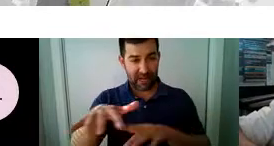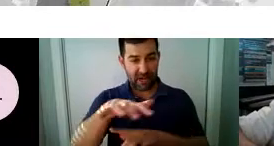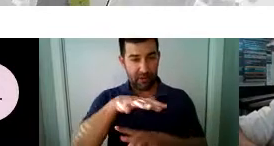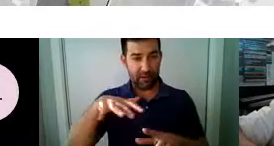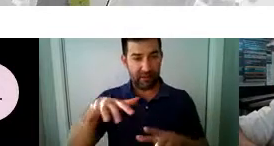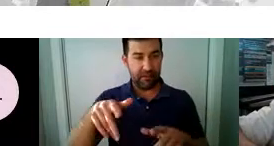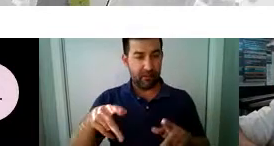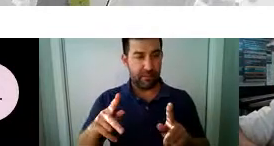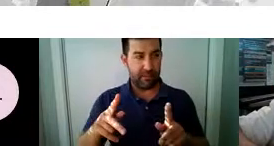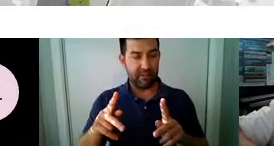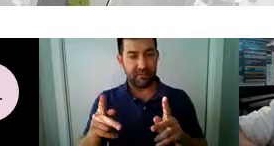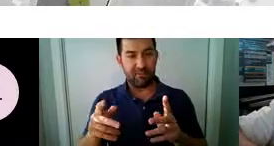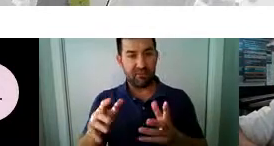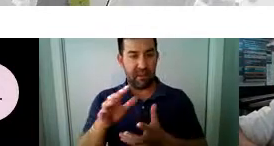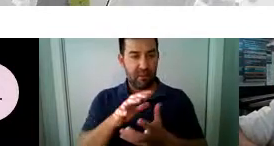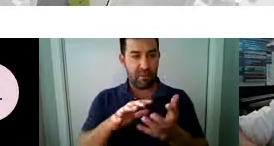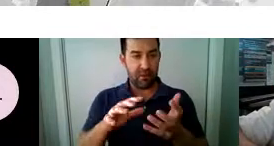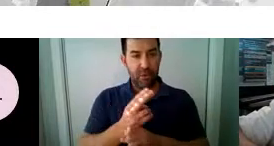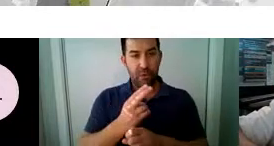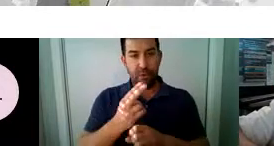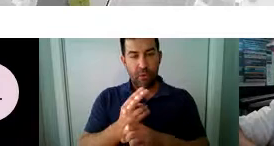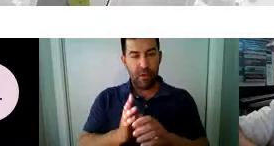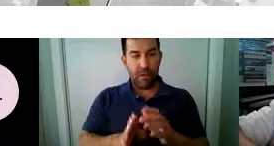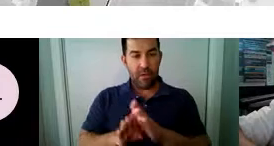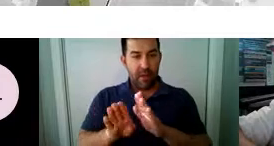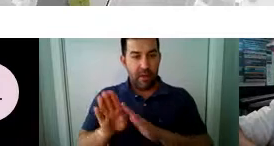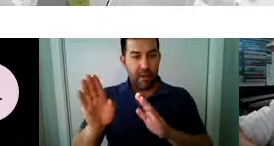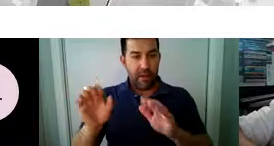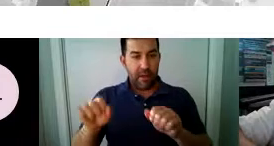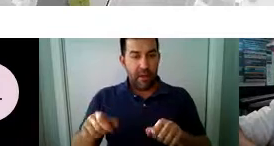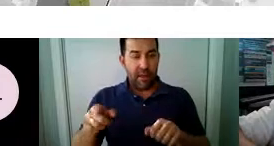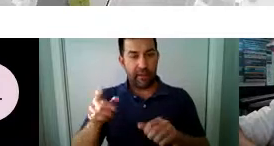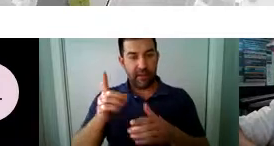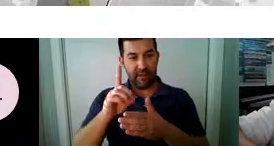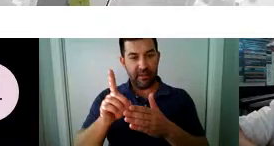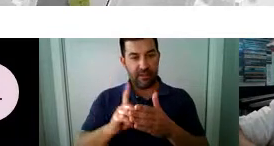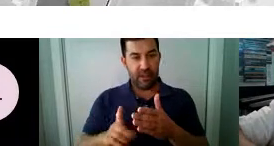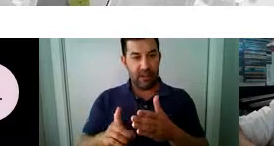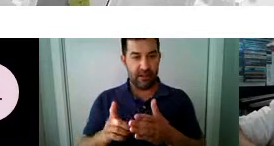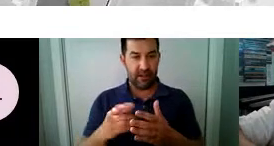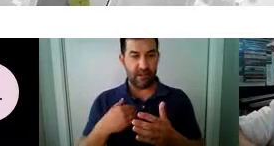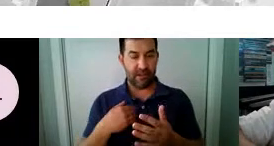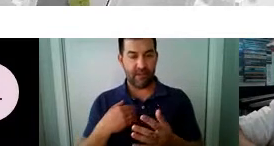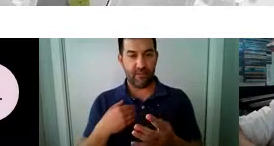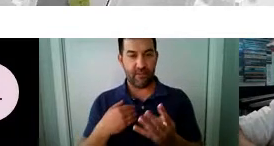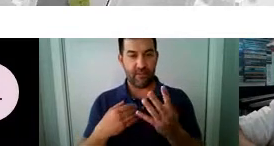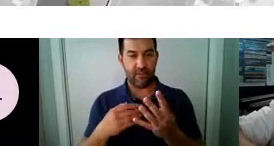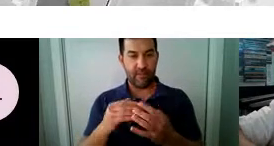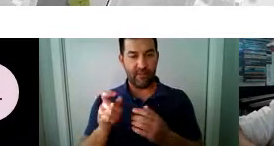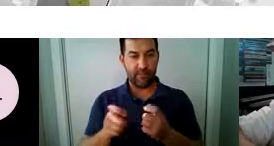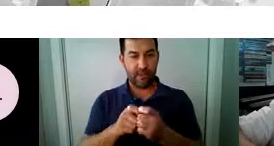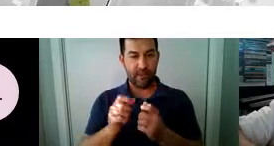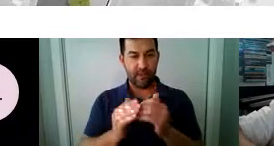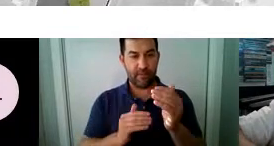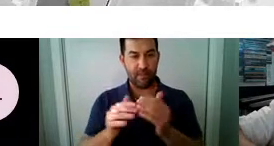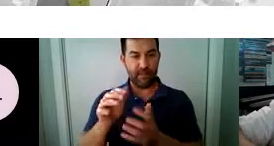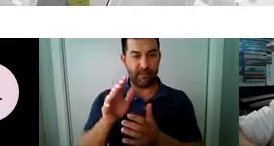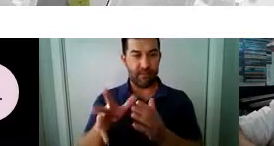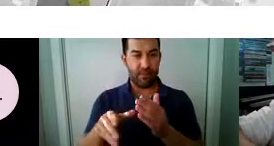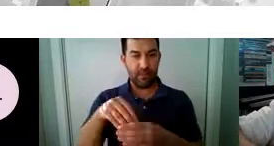potential for a sizable mixed-use development. This design contemplates 4 distinct buildings, which would include a mix of